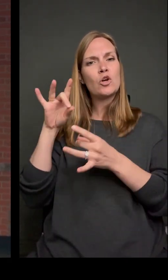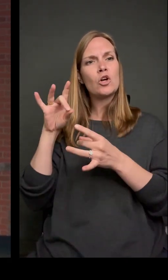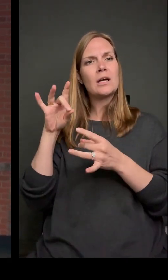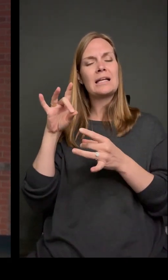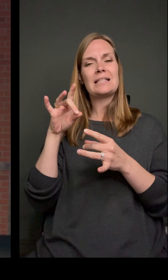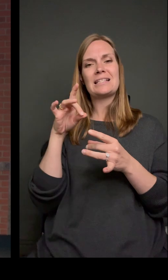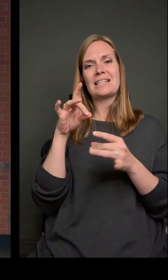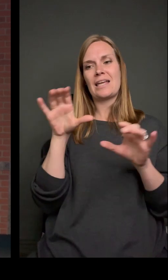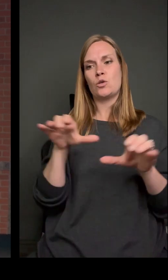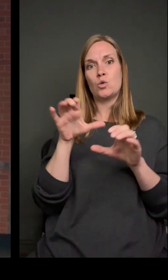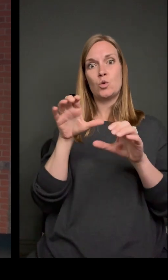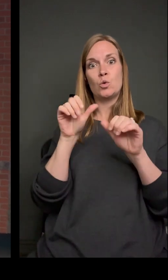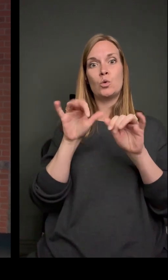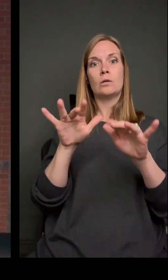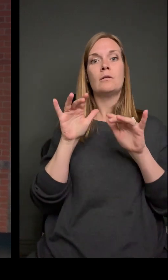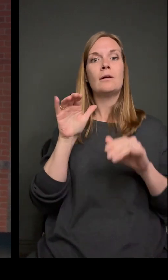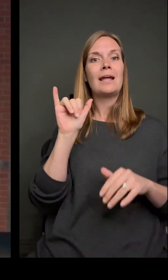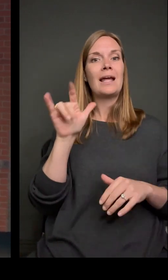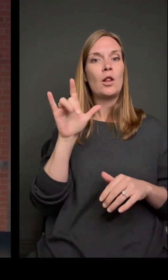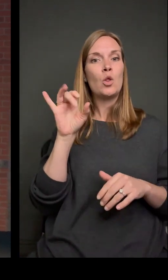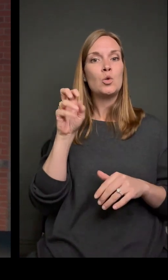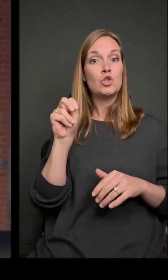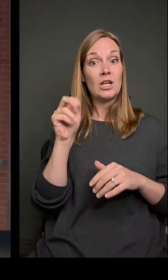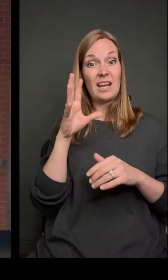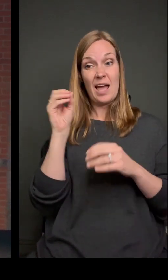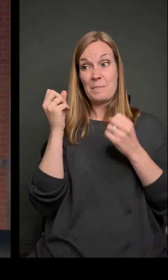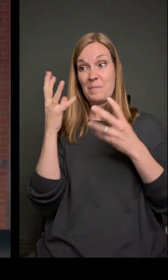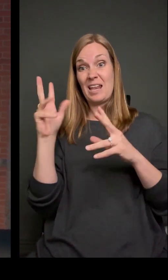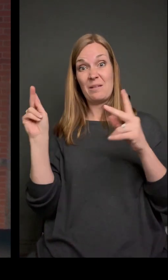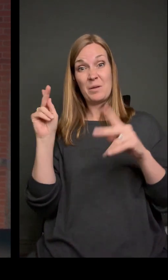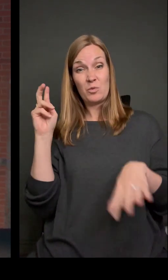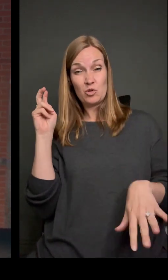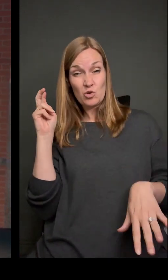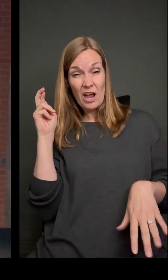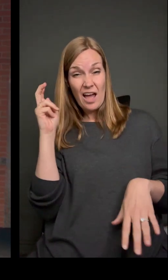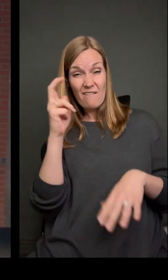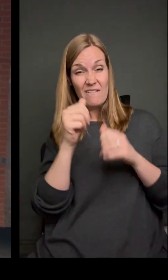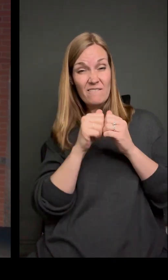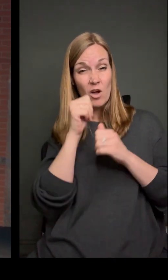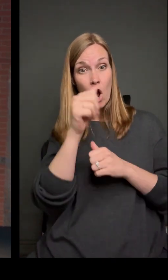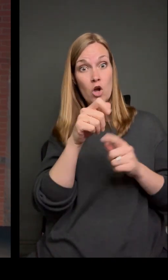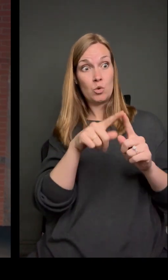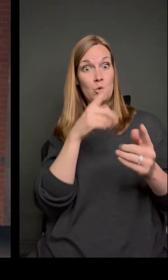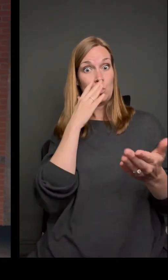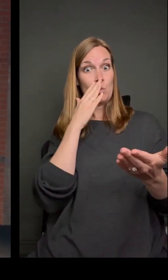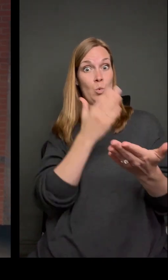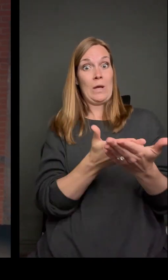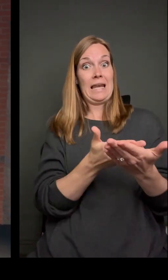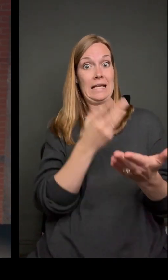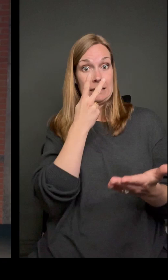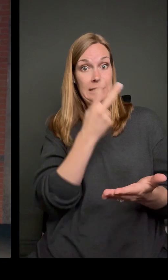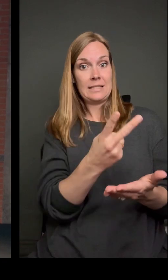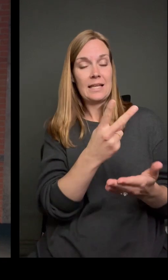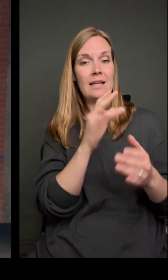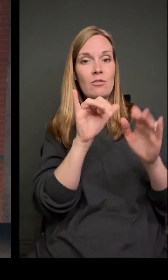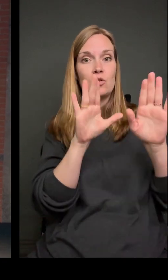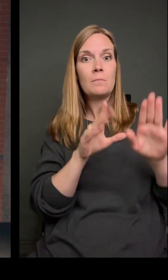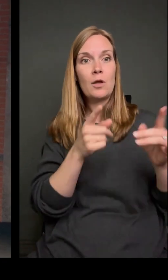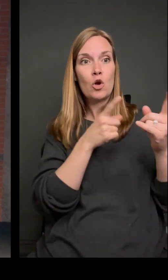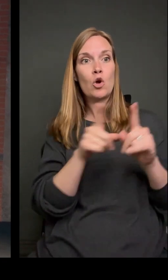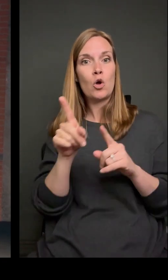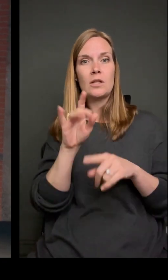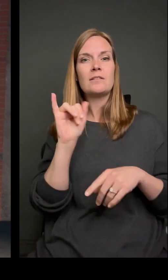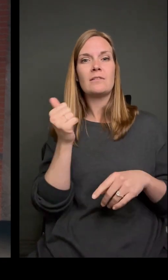art of illusion. And sometimes their followers make long pilgrimages, maybe just once in a lifetime, to experience, to witness the miracles and the mysteries of